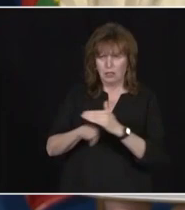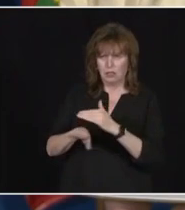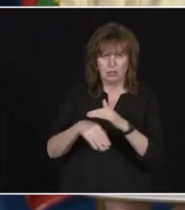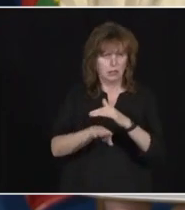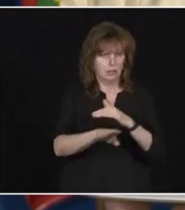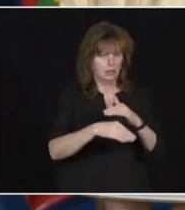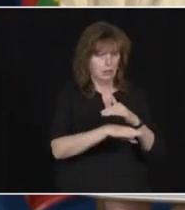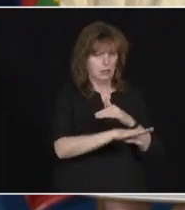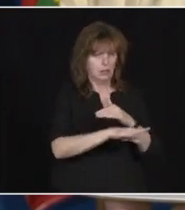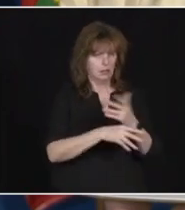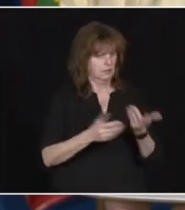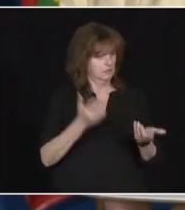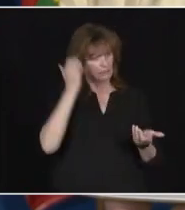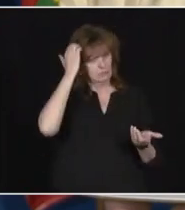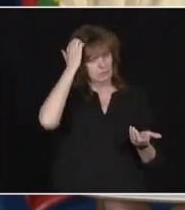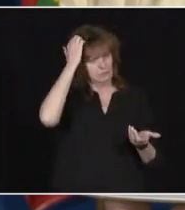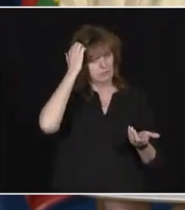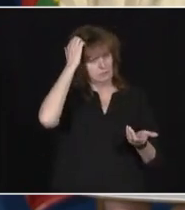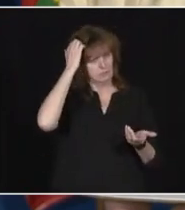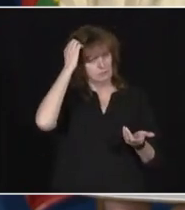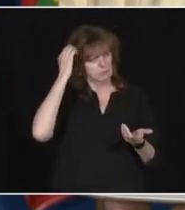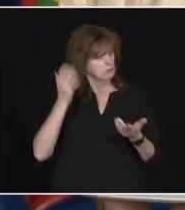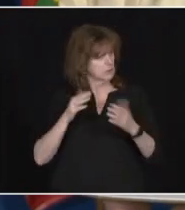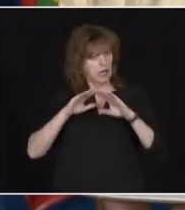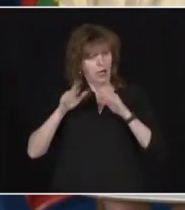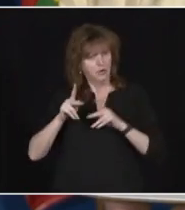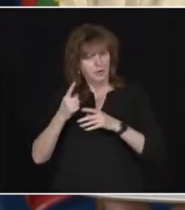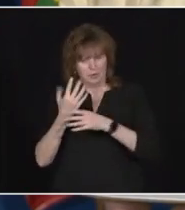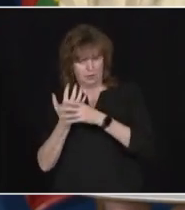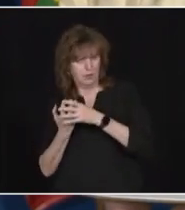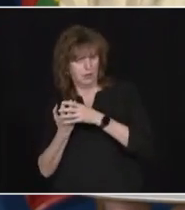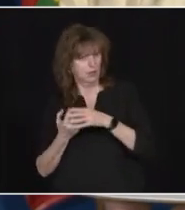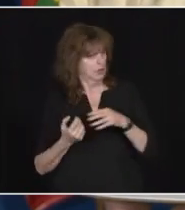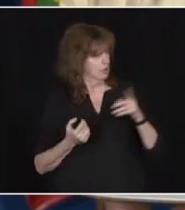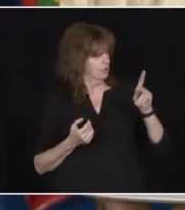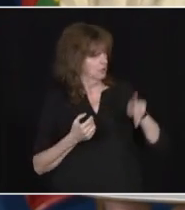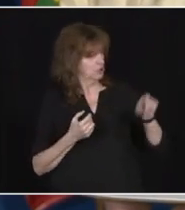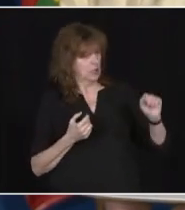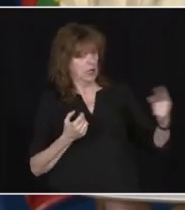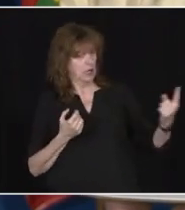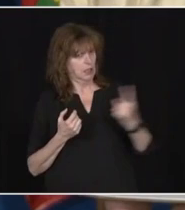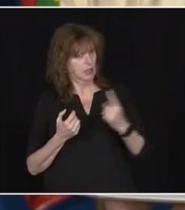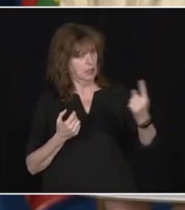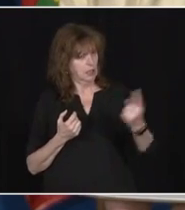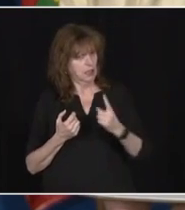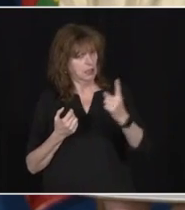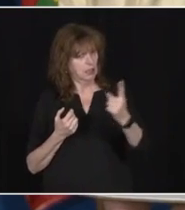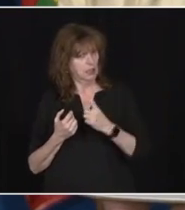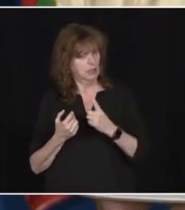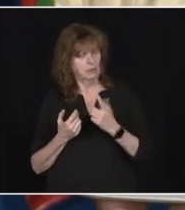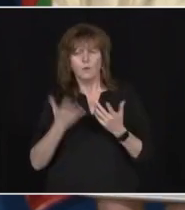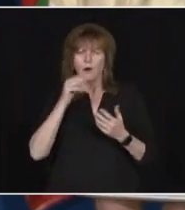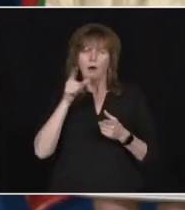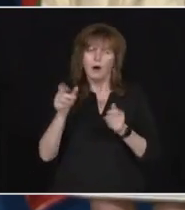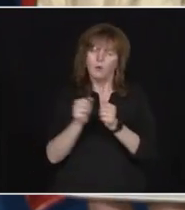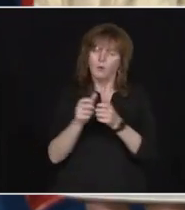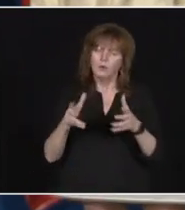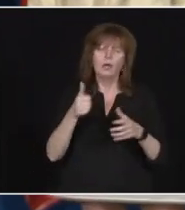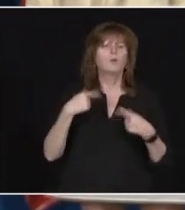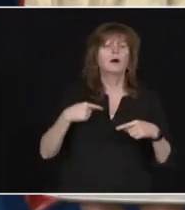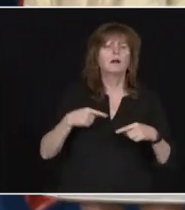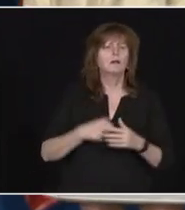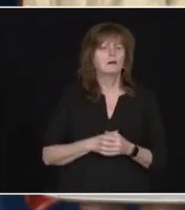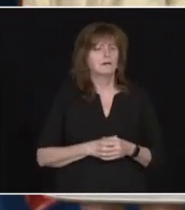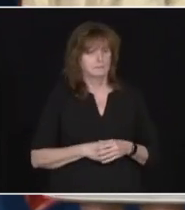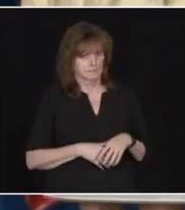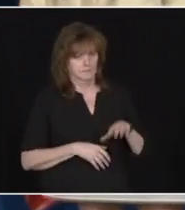with cleaners going to be going back and forth. So why not just boost the crowd size up to 10? Well, when will that happen? Yeah, Rob, I'm going to pass this